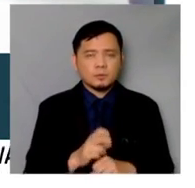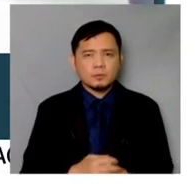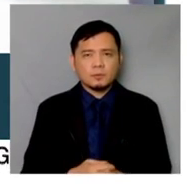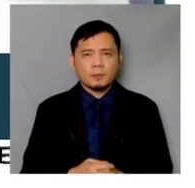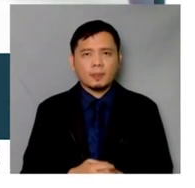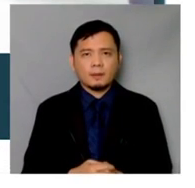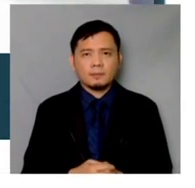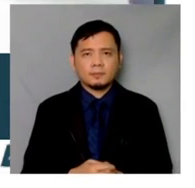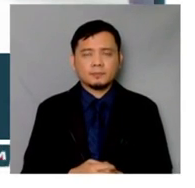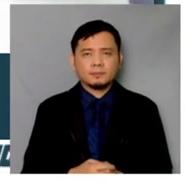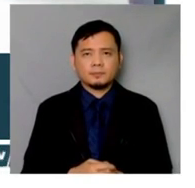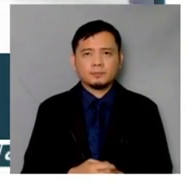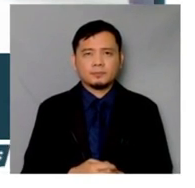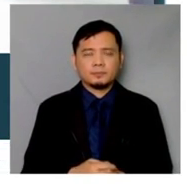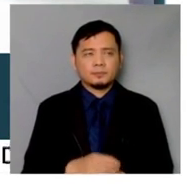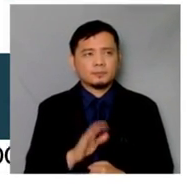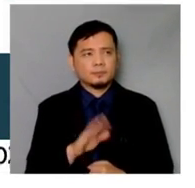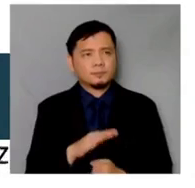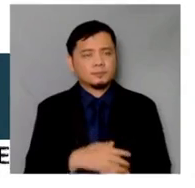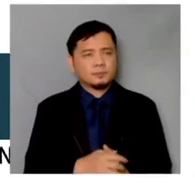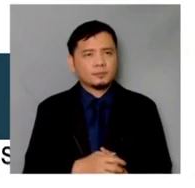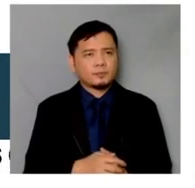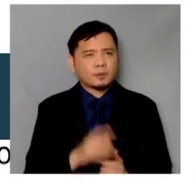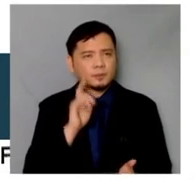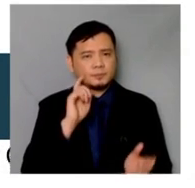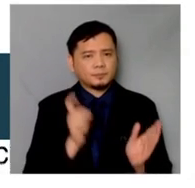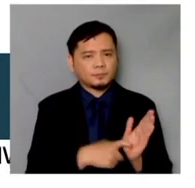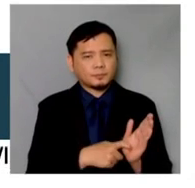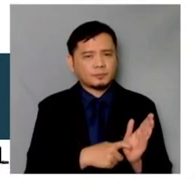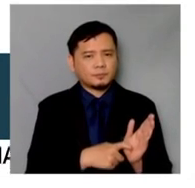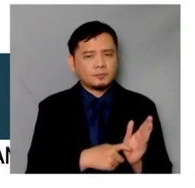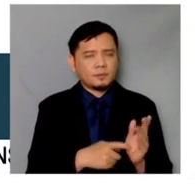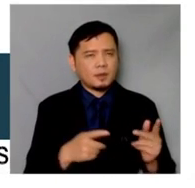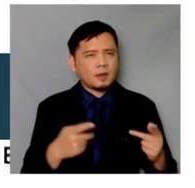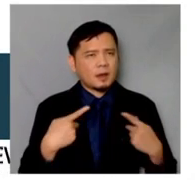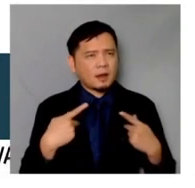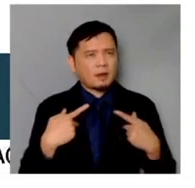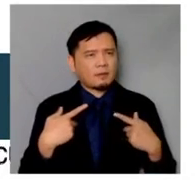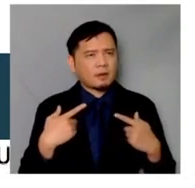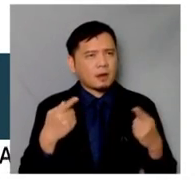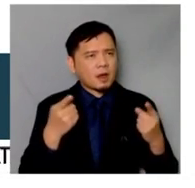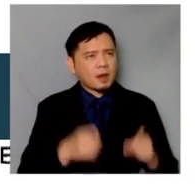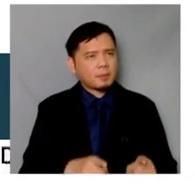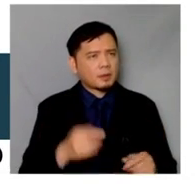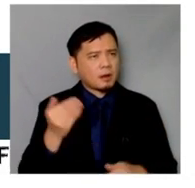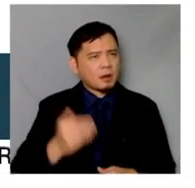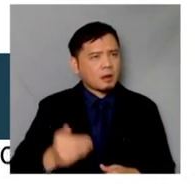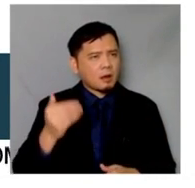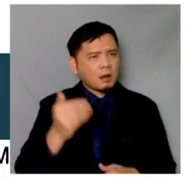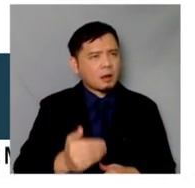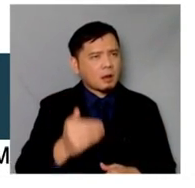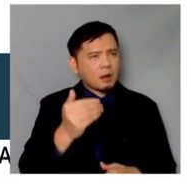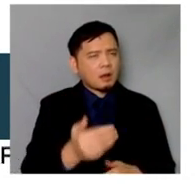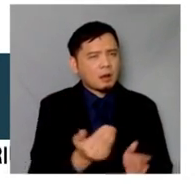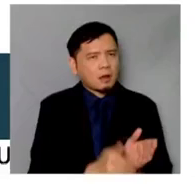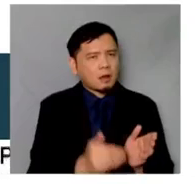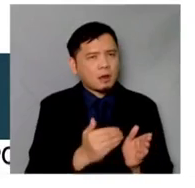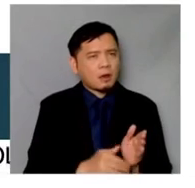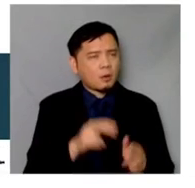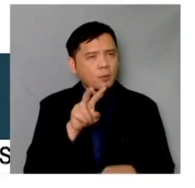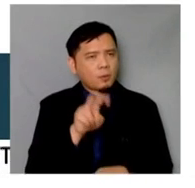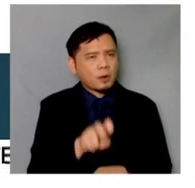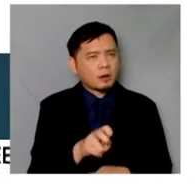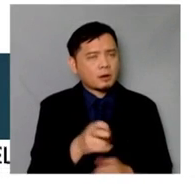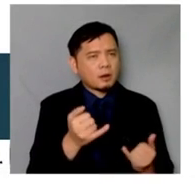This recantation, attorney, seems to show a pattern that witnesses had been coerced to testify against De